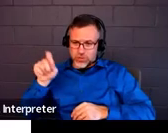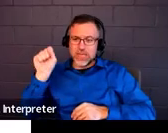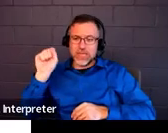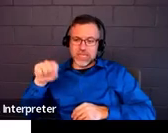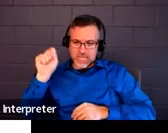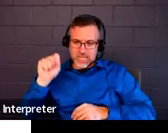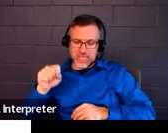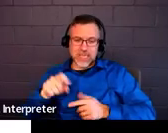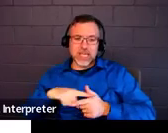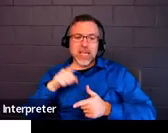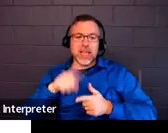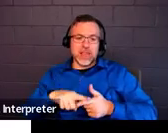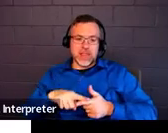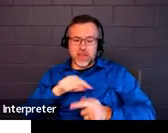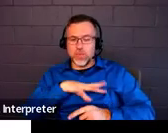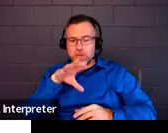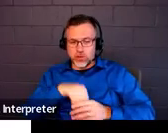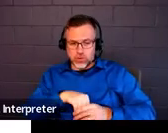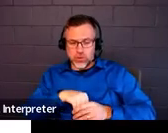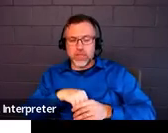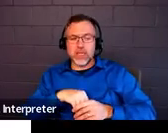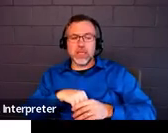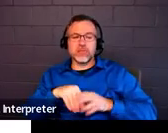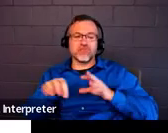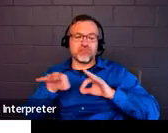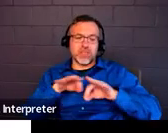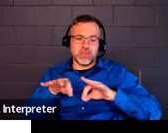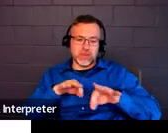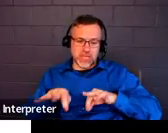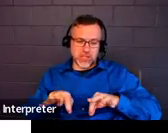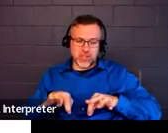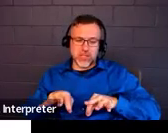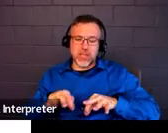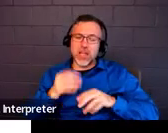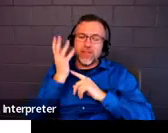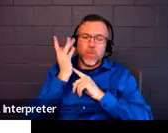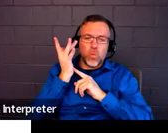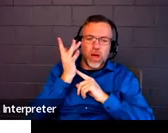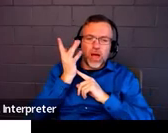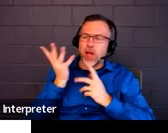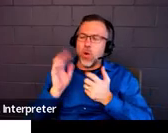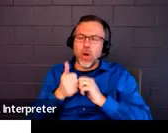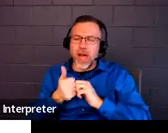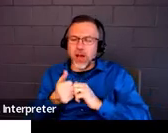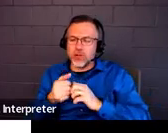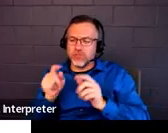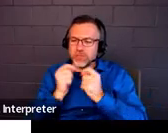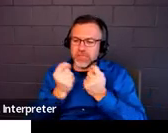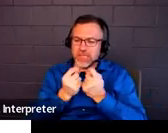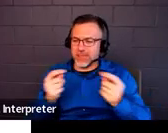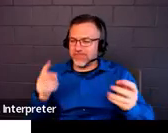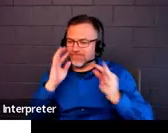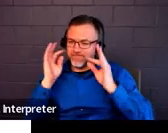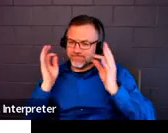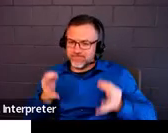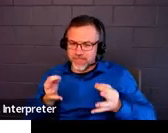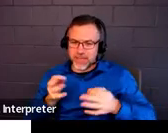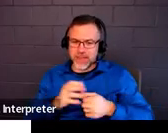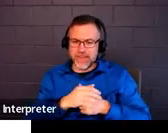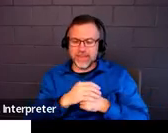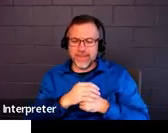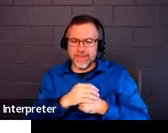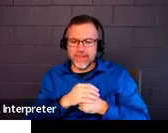included an explanation of how the team came to that decision. So the IEP team used the